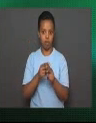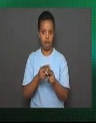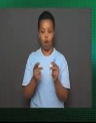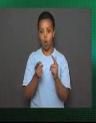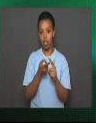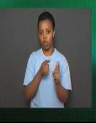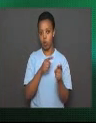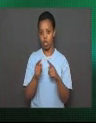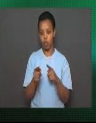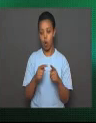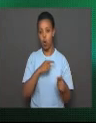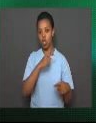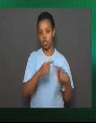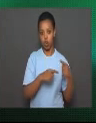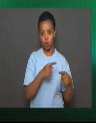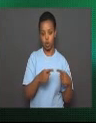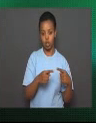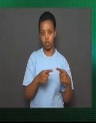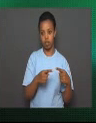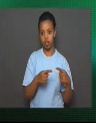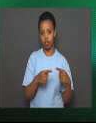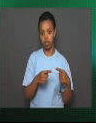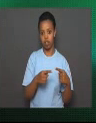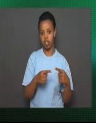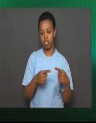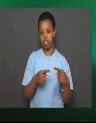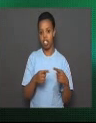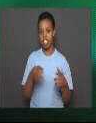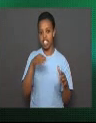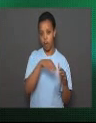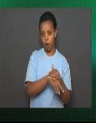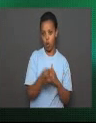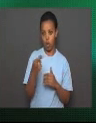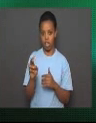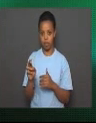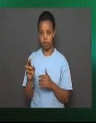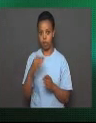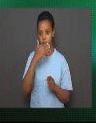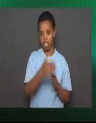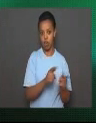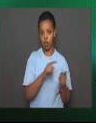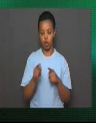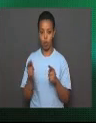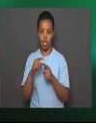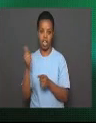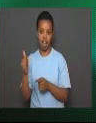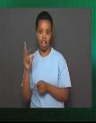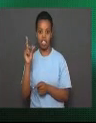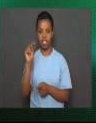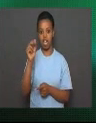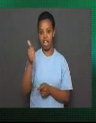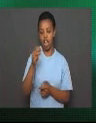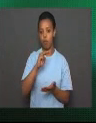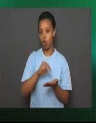genes can be inserted or tied into another DNA